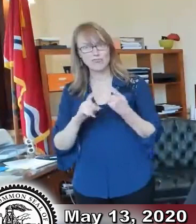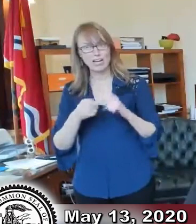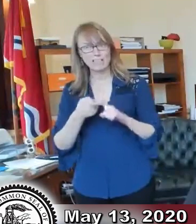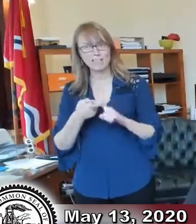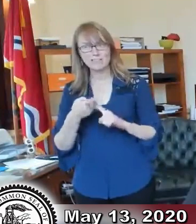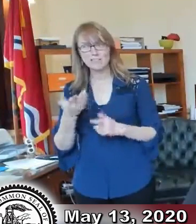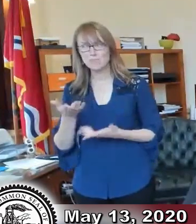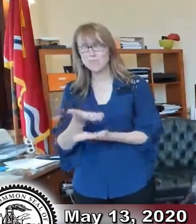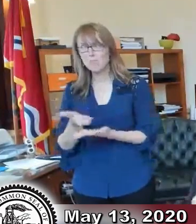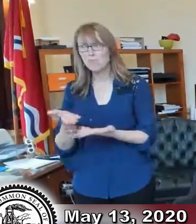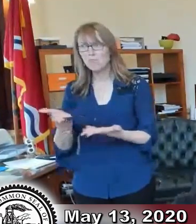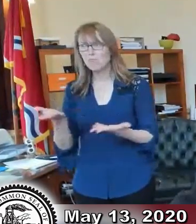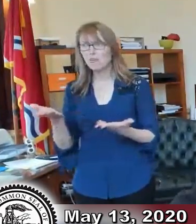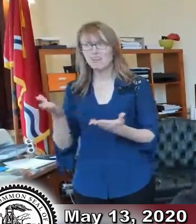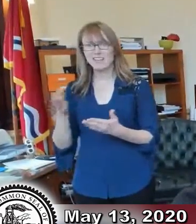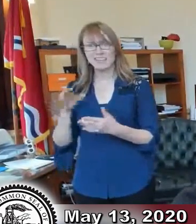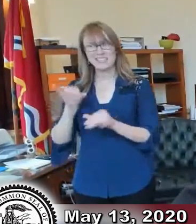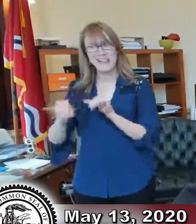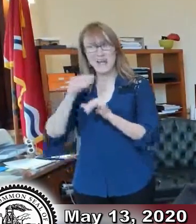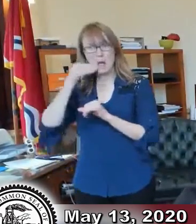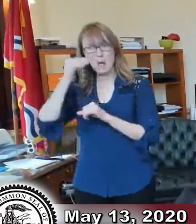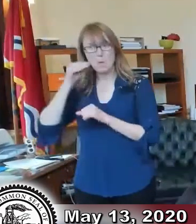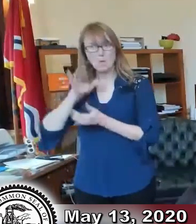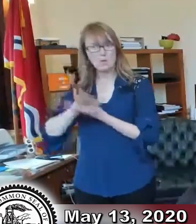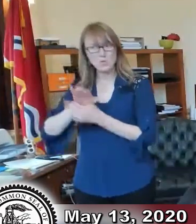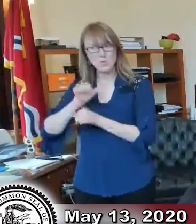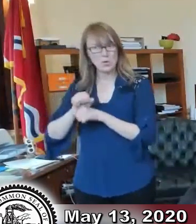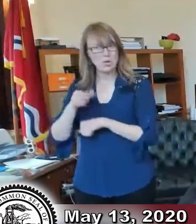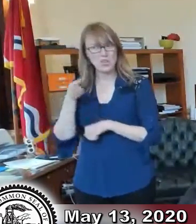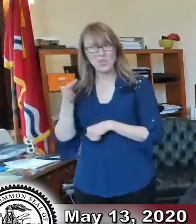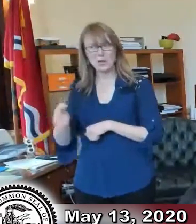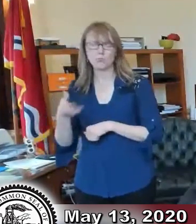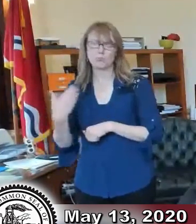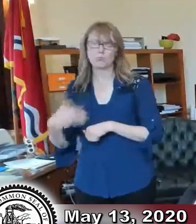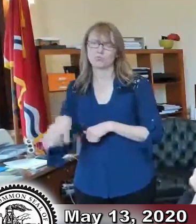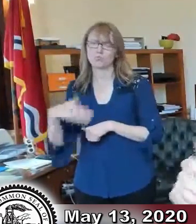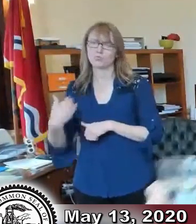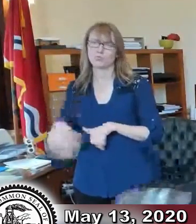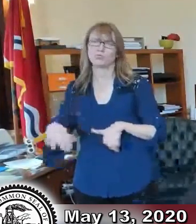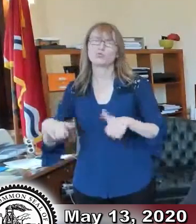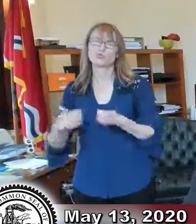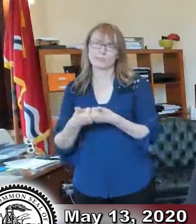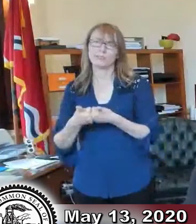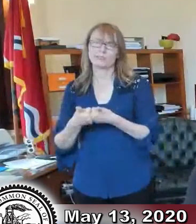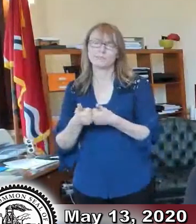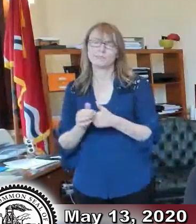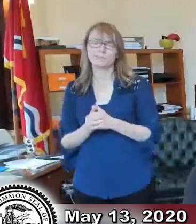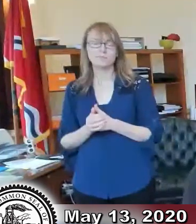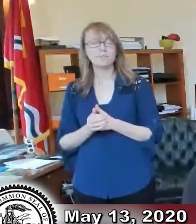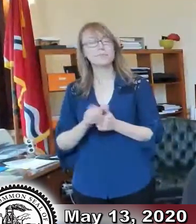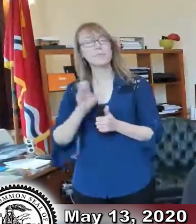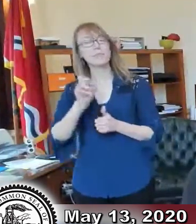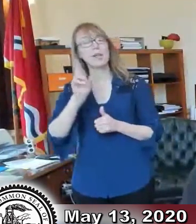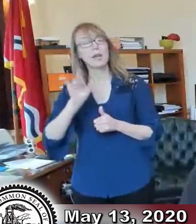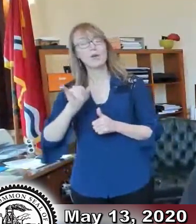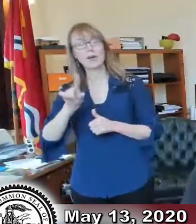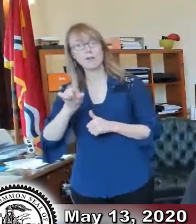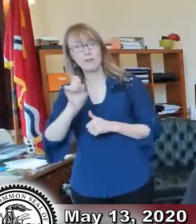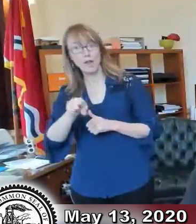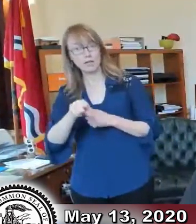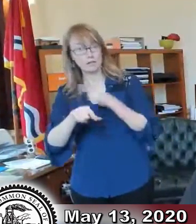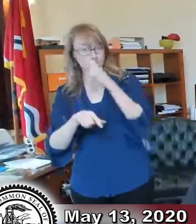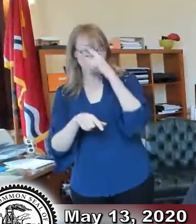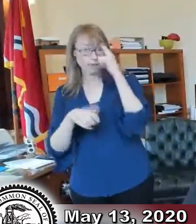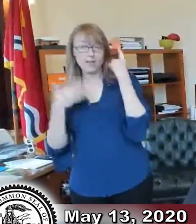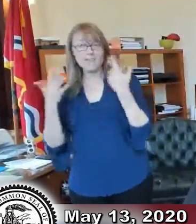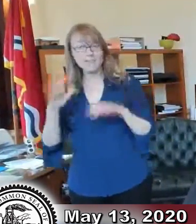challenge. We all know that. Carrie is asking, Mayor, if we eventually, or have we seen the 14-day downturn